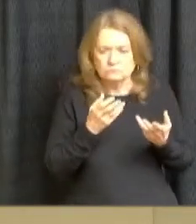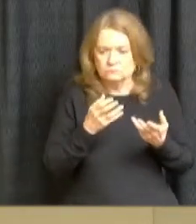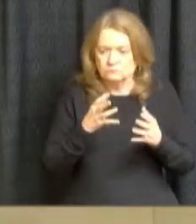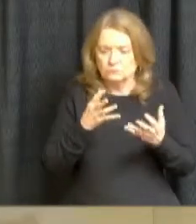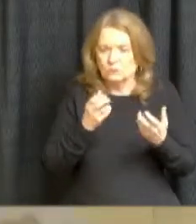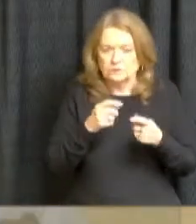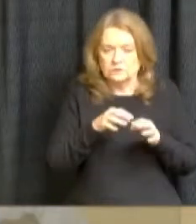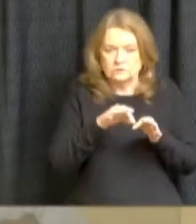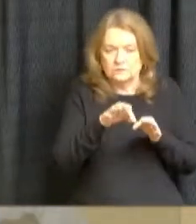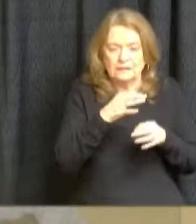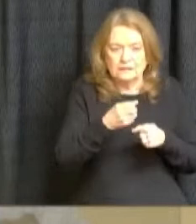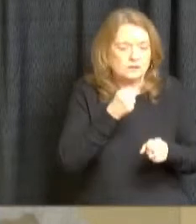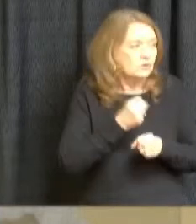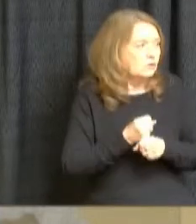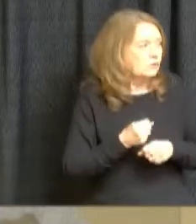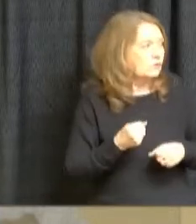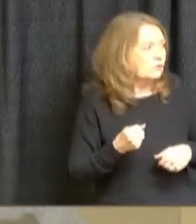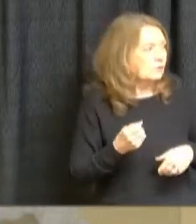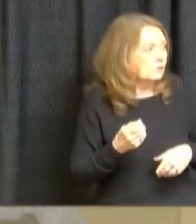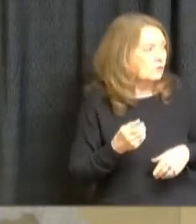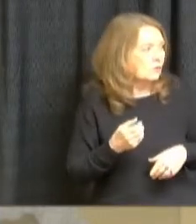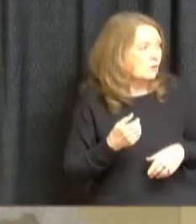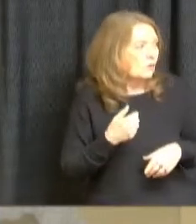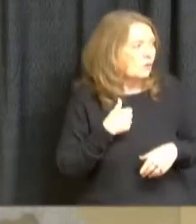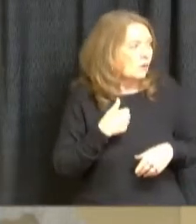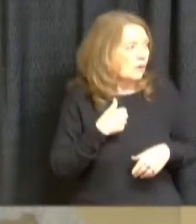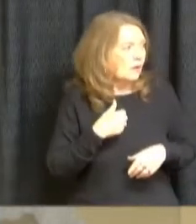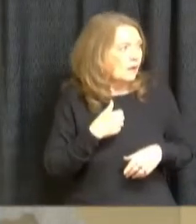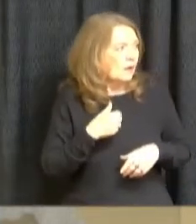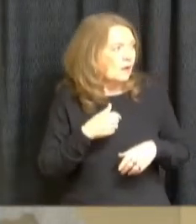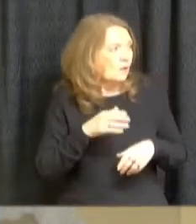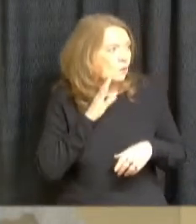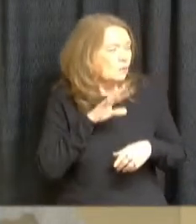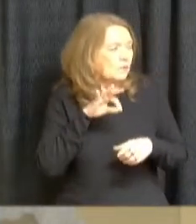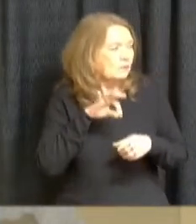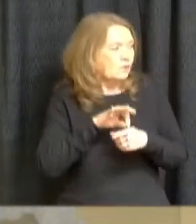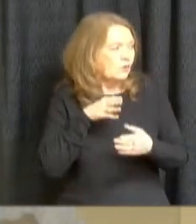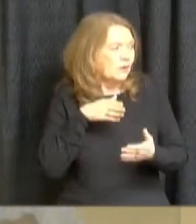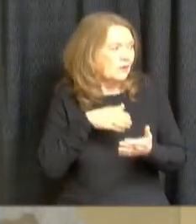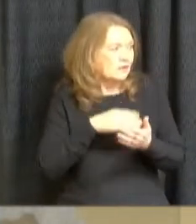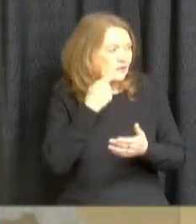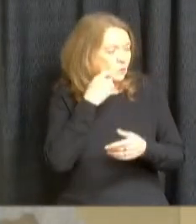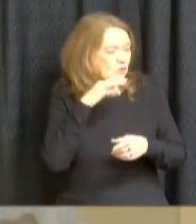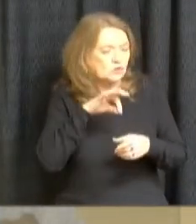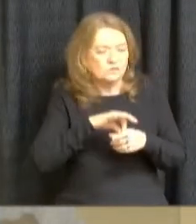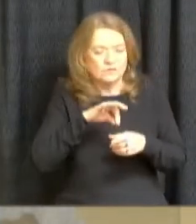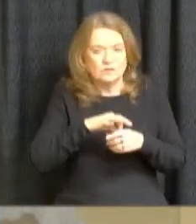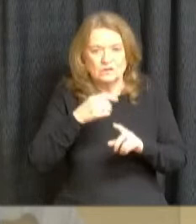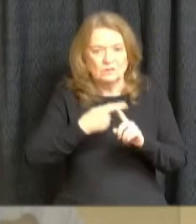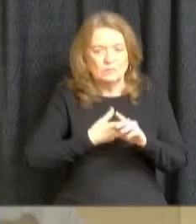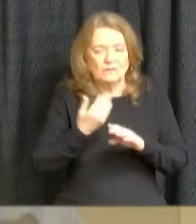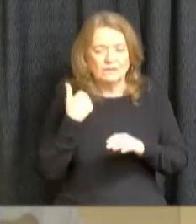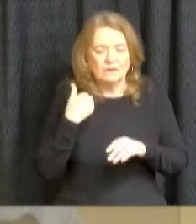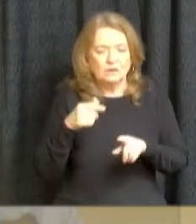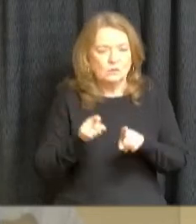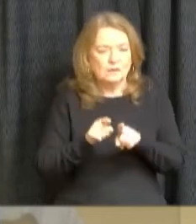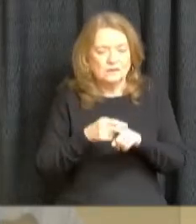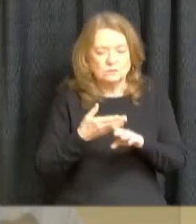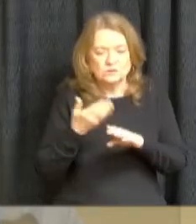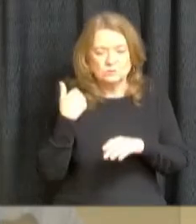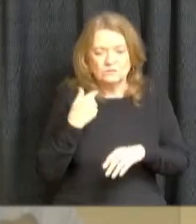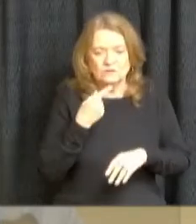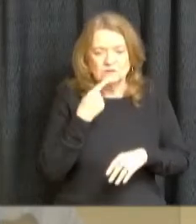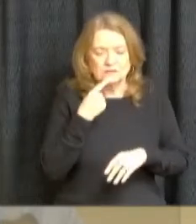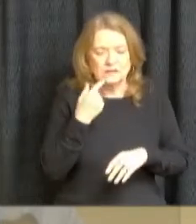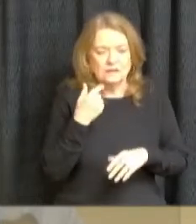you. I too will, like my fellow council member, I'll be voting against this. We just voted on this a month ago, and as was previously